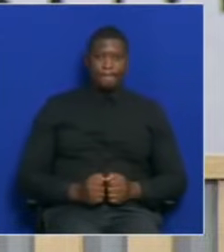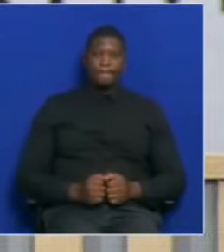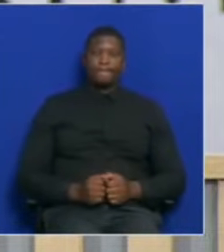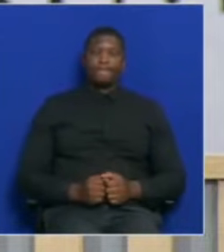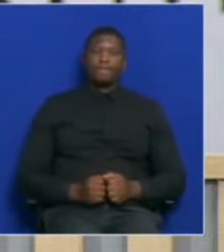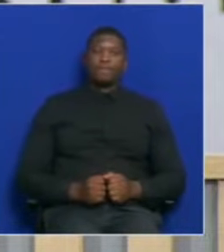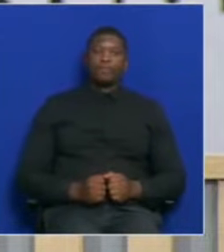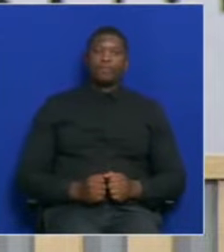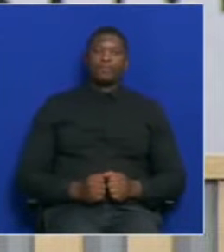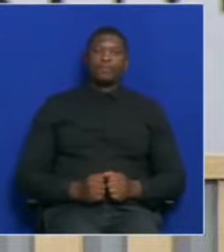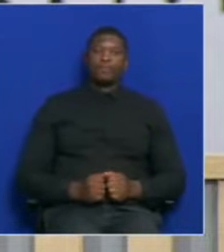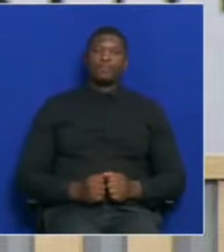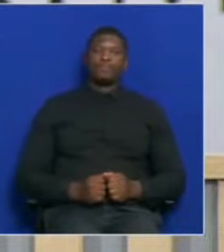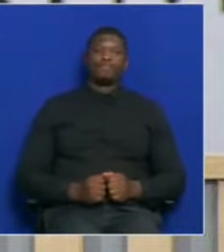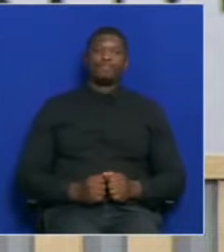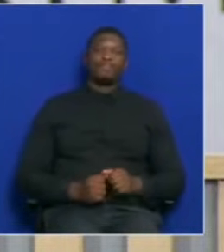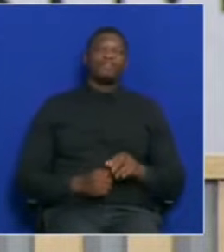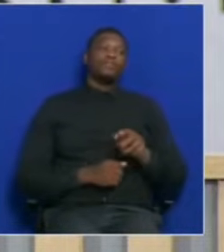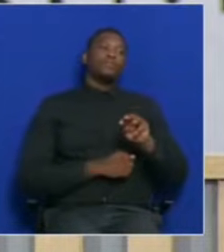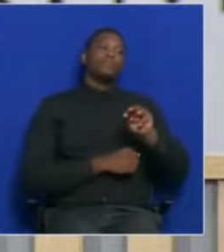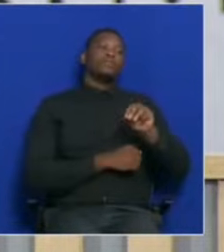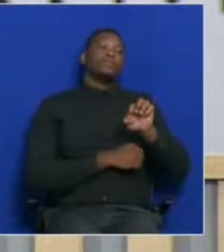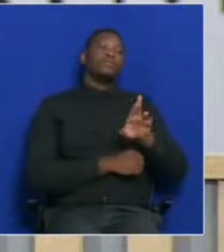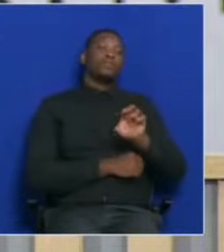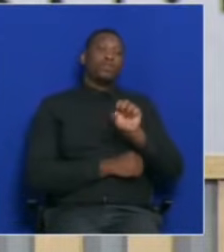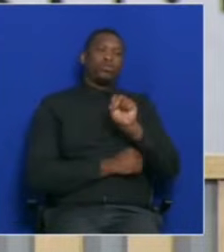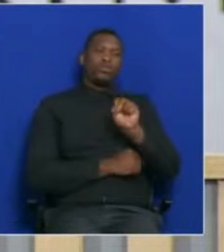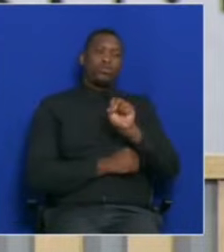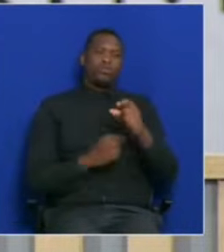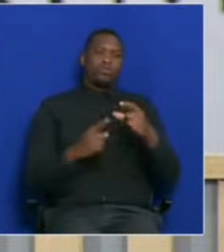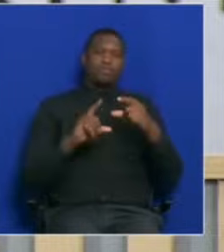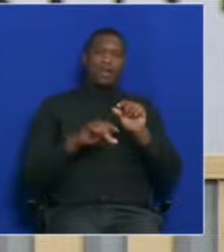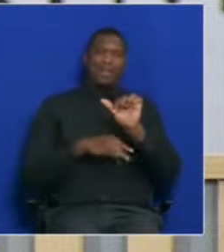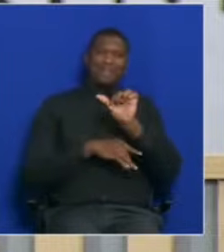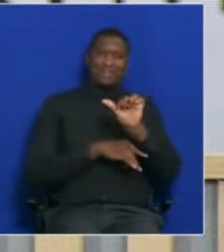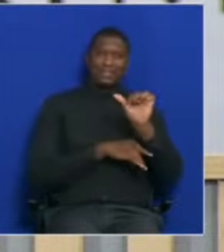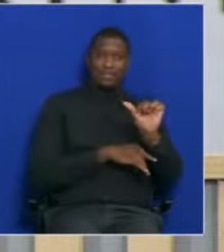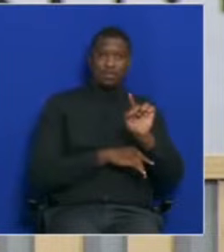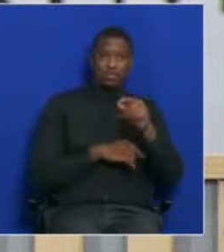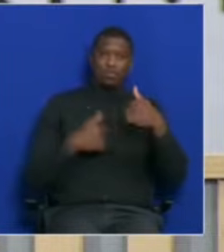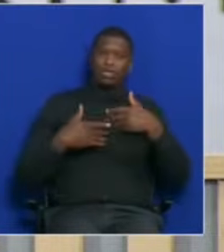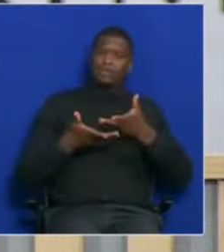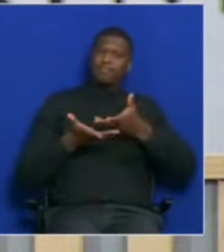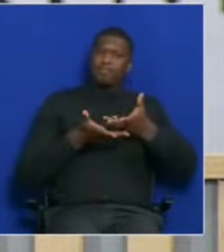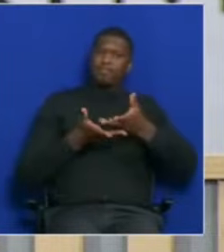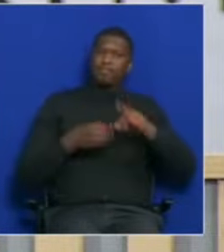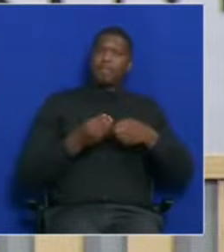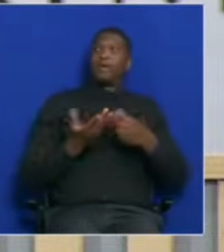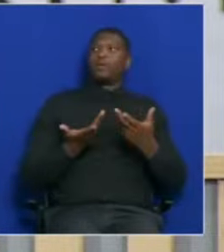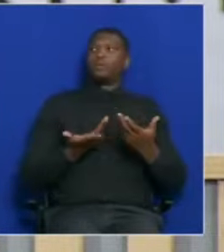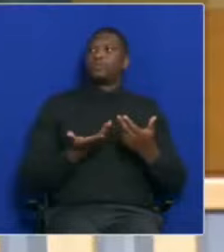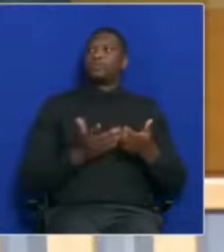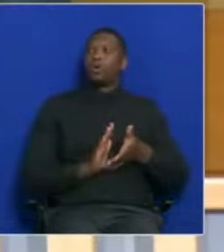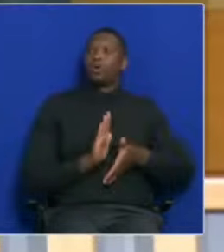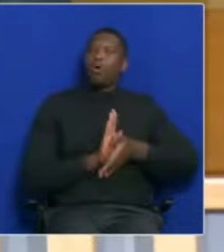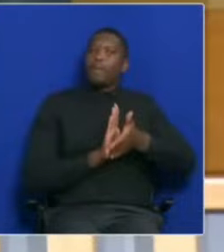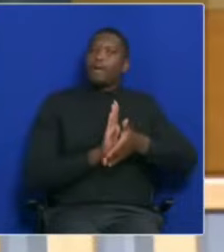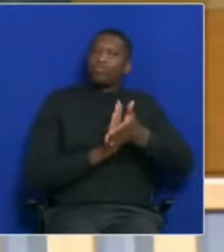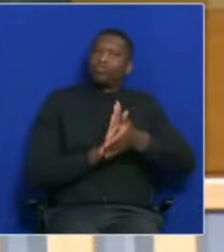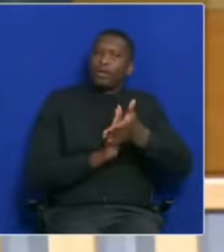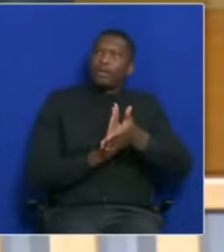Mr. Soko, there in paragraph 66, you talk about operationalizing the